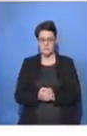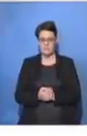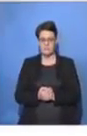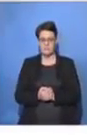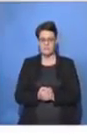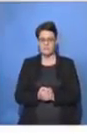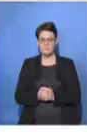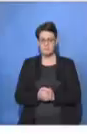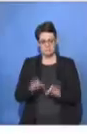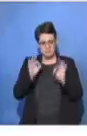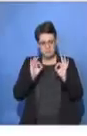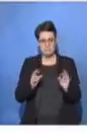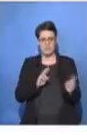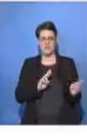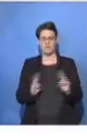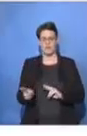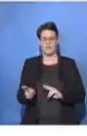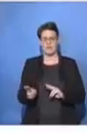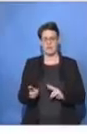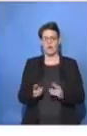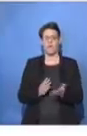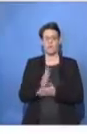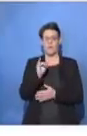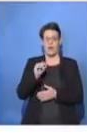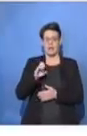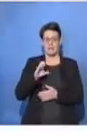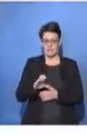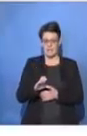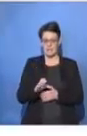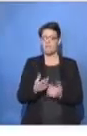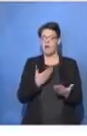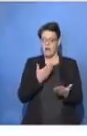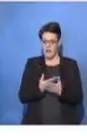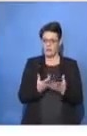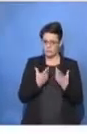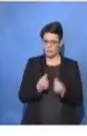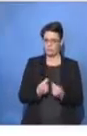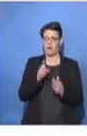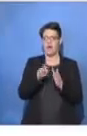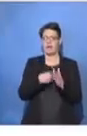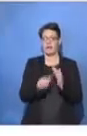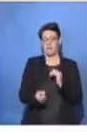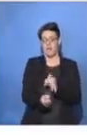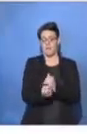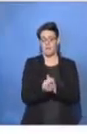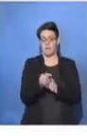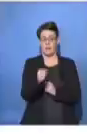Adequate readiness by IEC to conduct forthcoming elections.